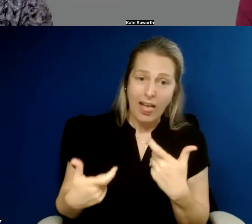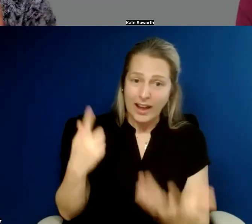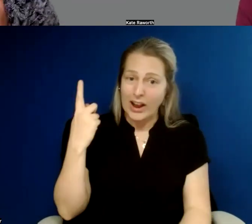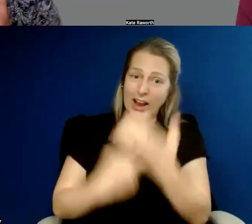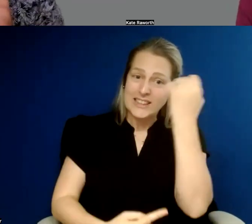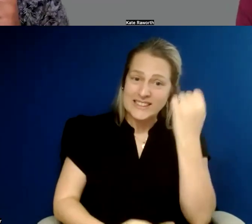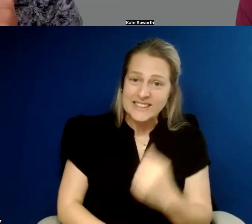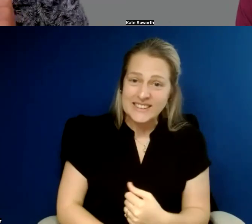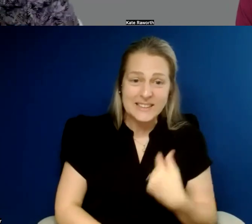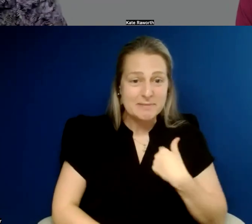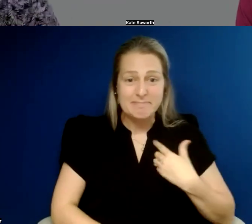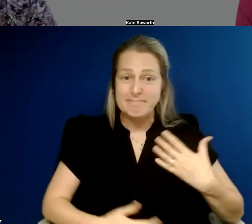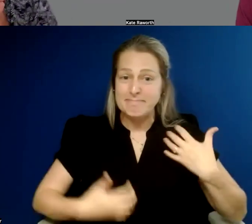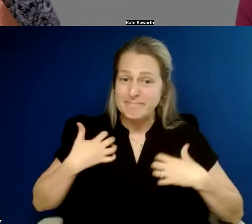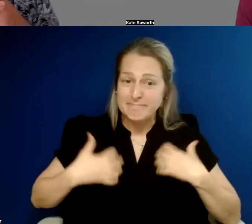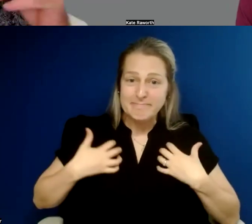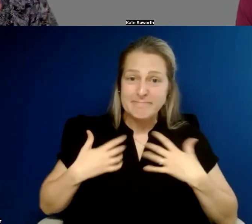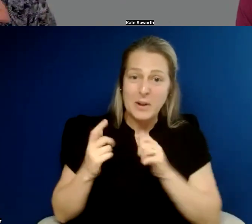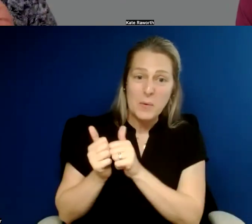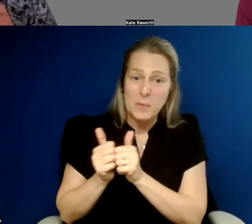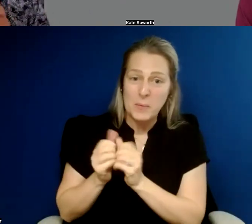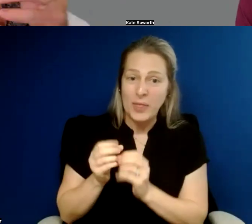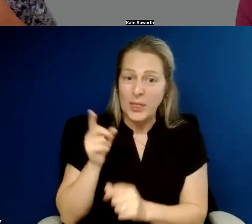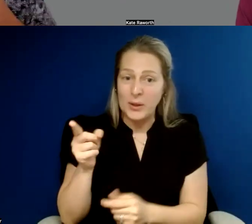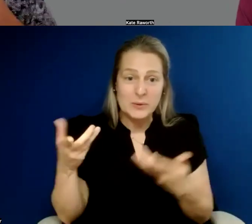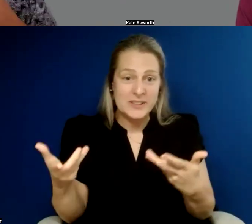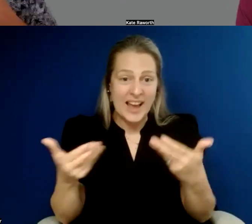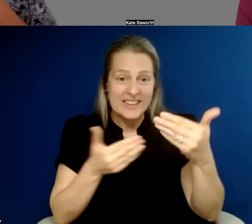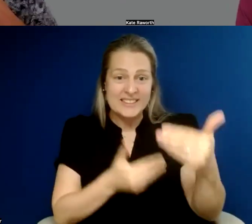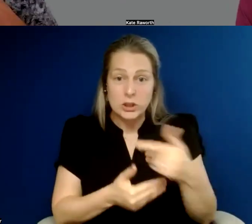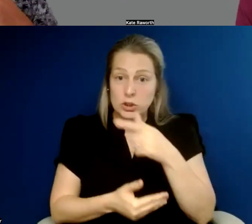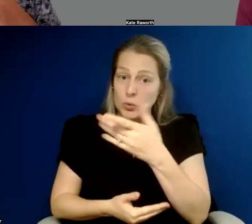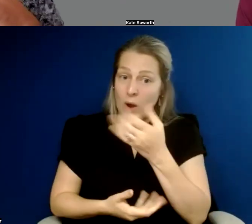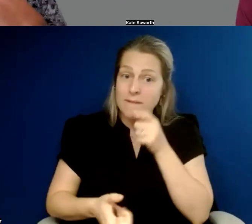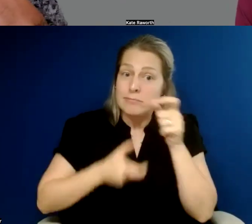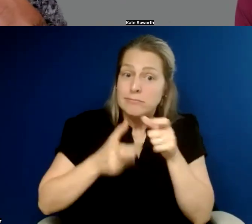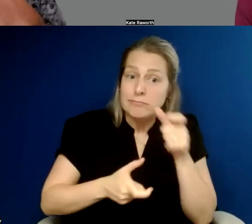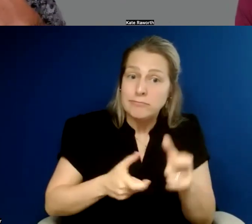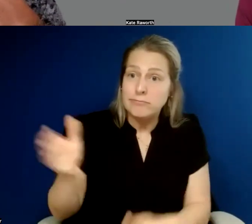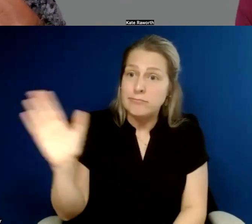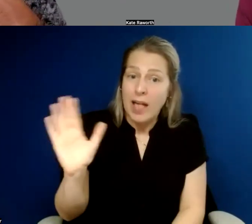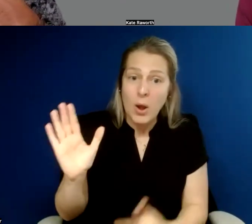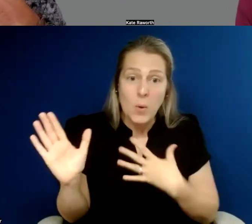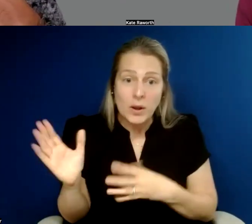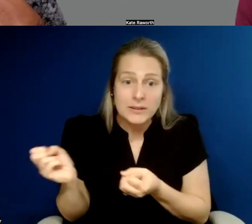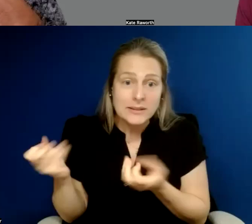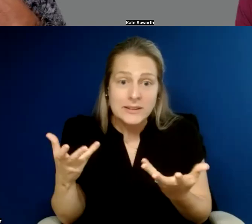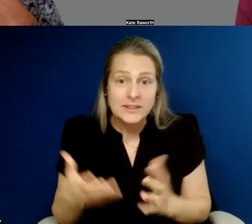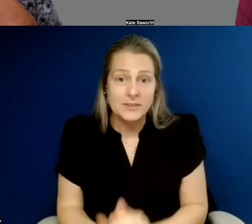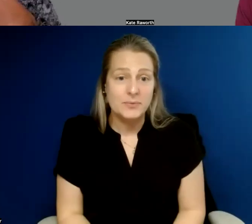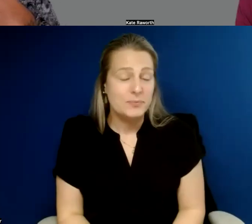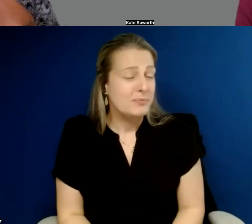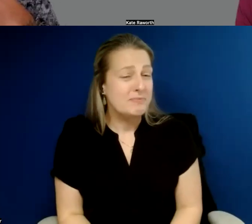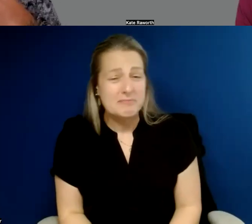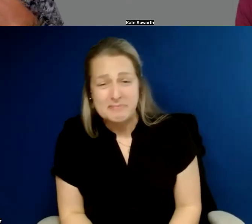be co-hosting this session with you. And I wonder if you have any quick words to say hello. Oh no, I'm just delighted to be doing this